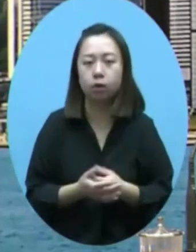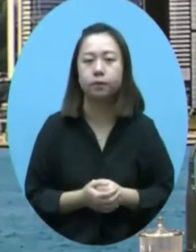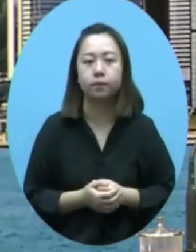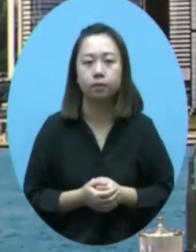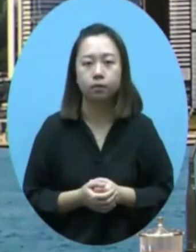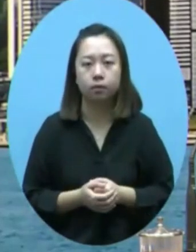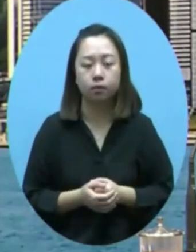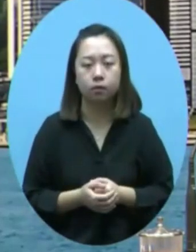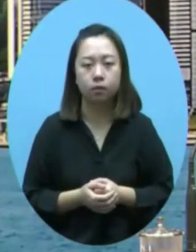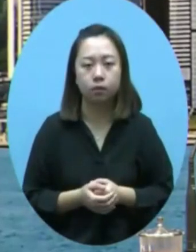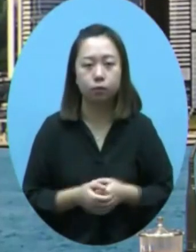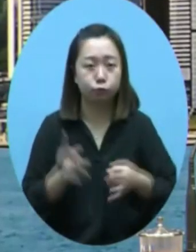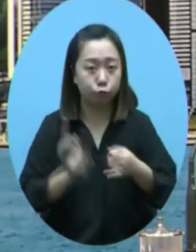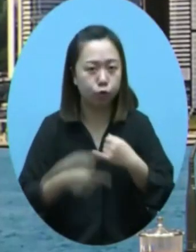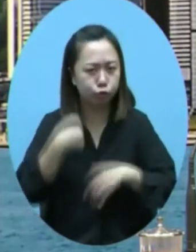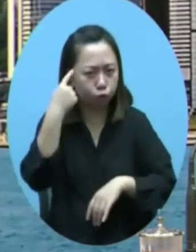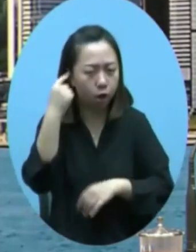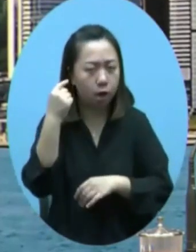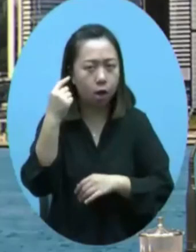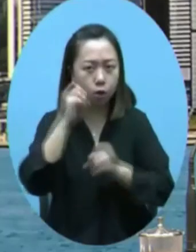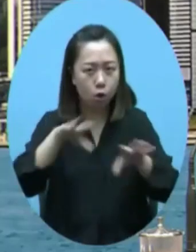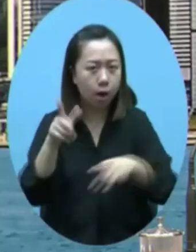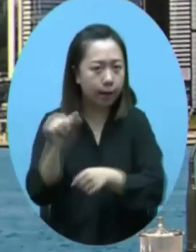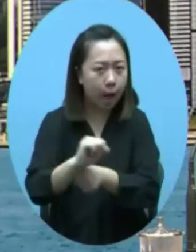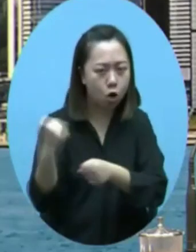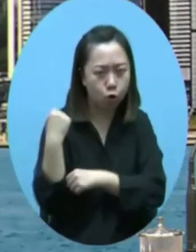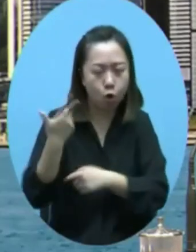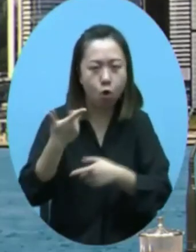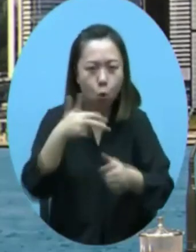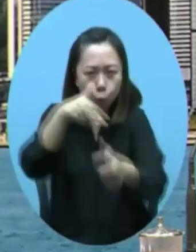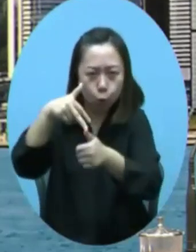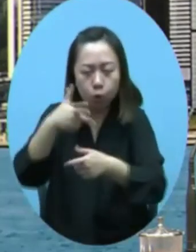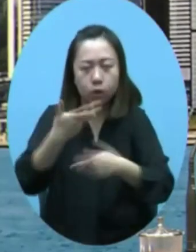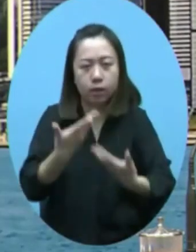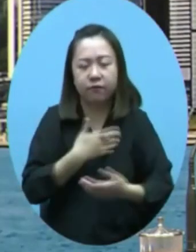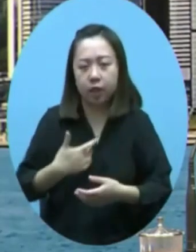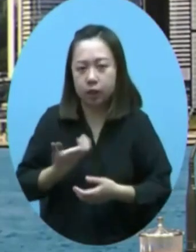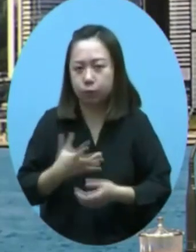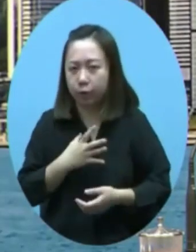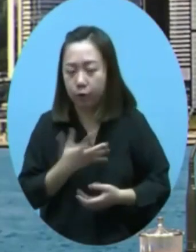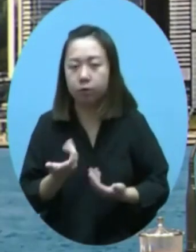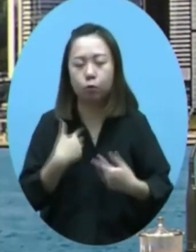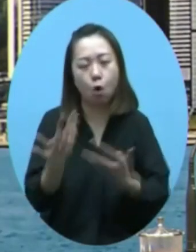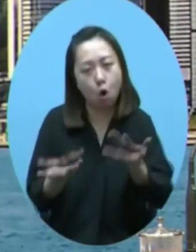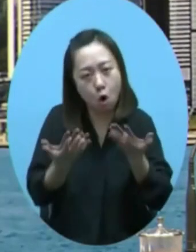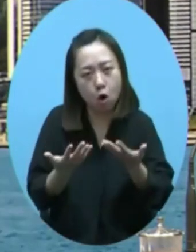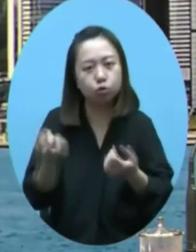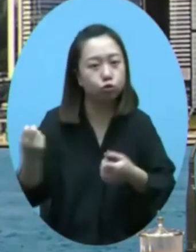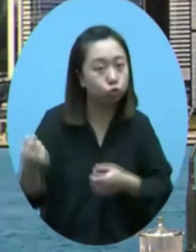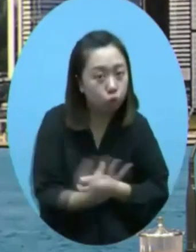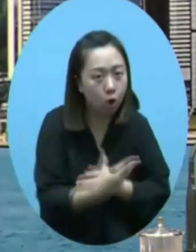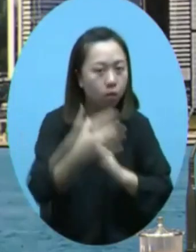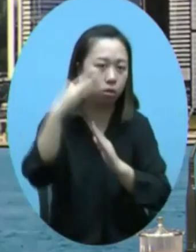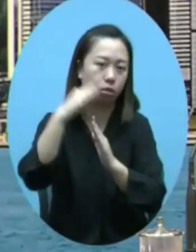measures ASAP. And in order to strengthen our capability in controlling the infection,